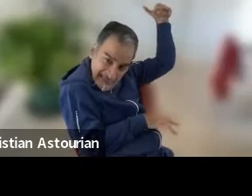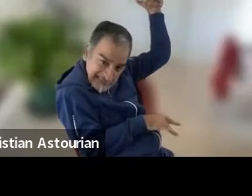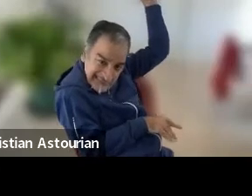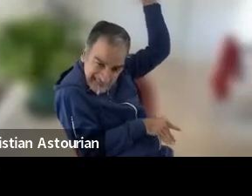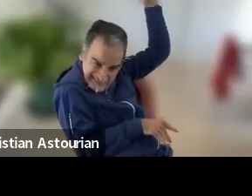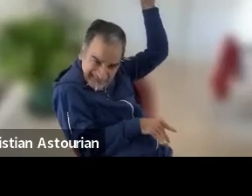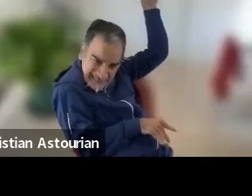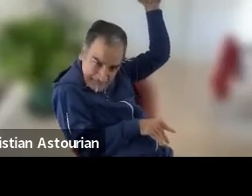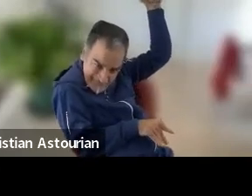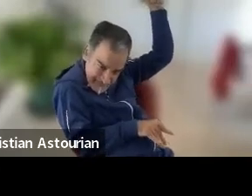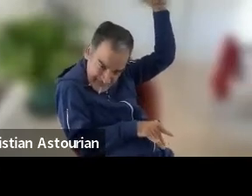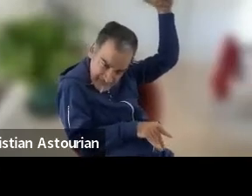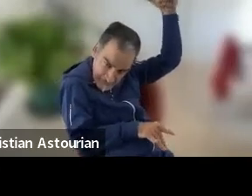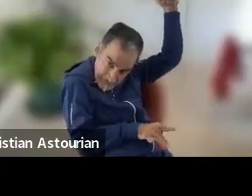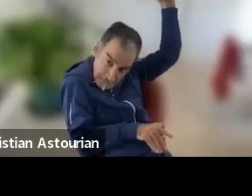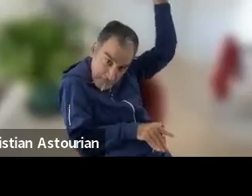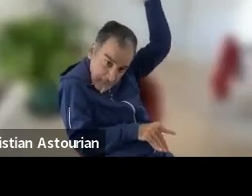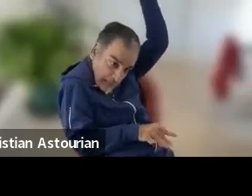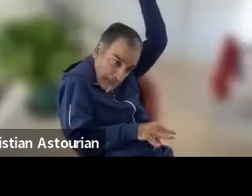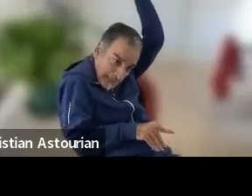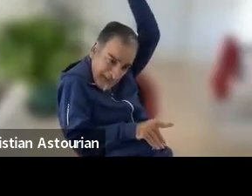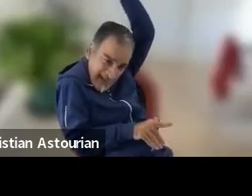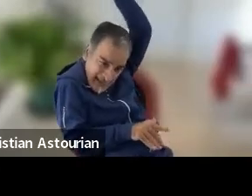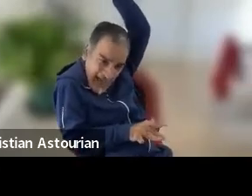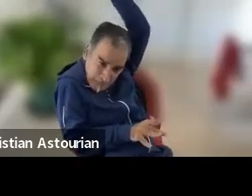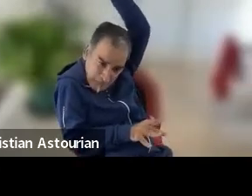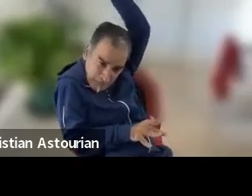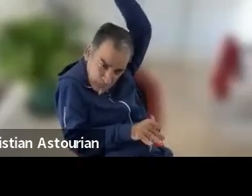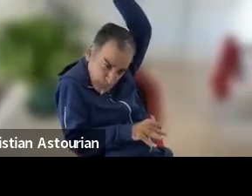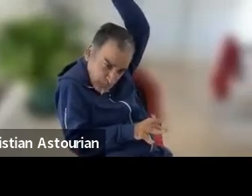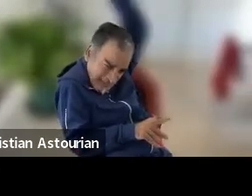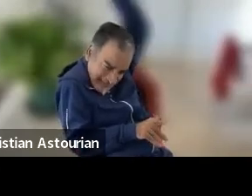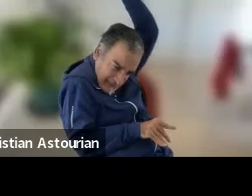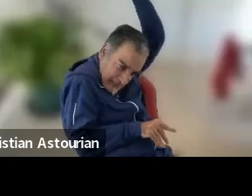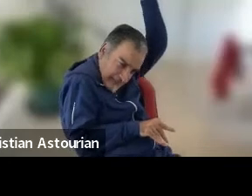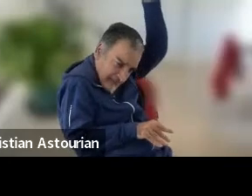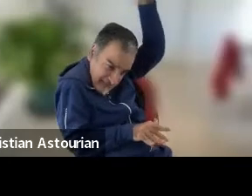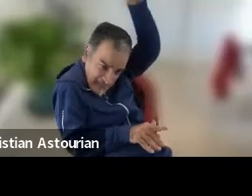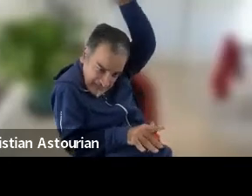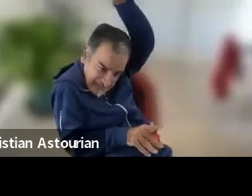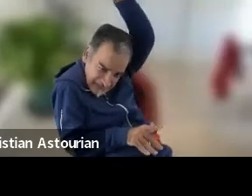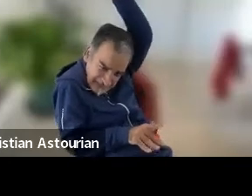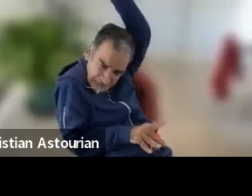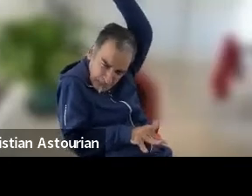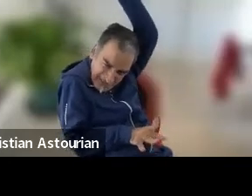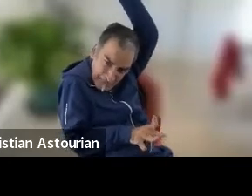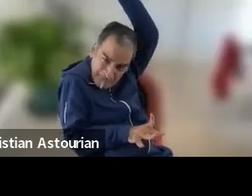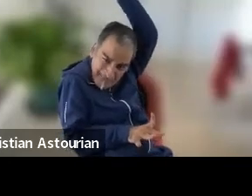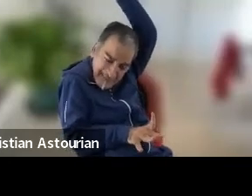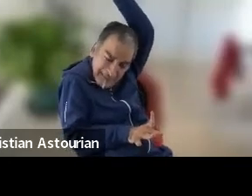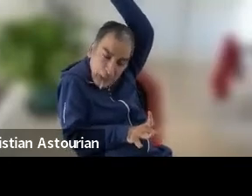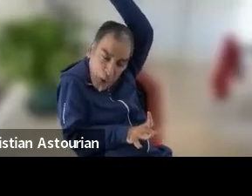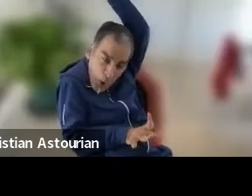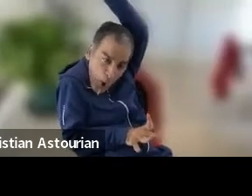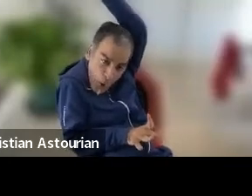with a disability. But I would like to make it clear that it shouldn't